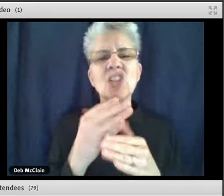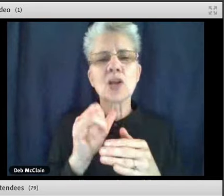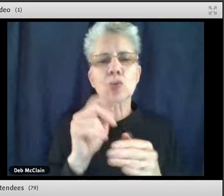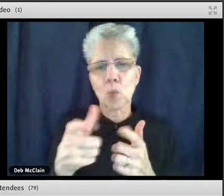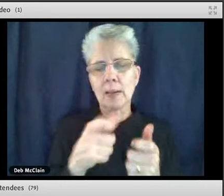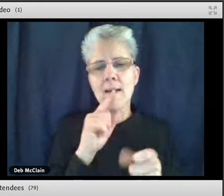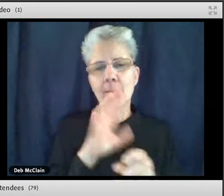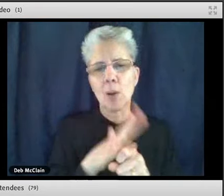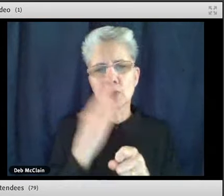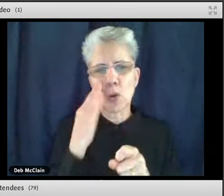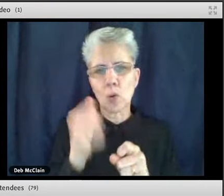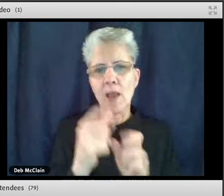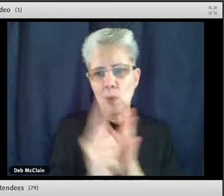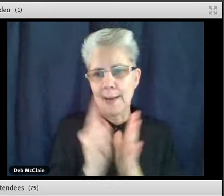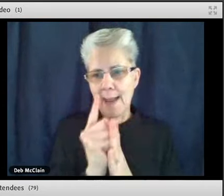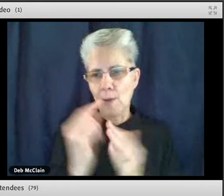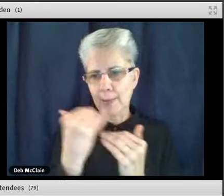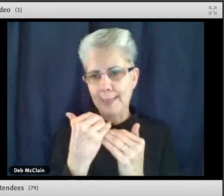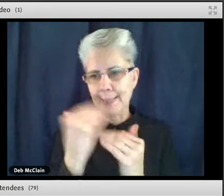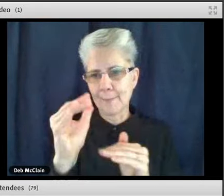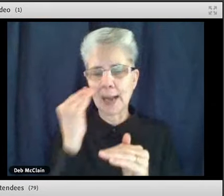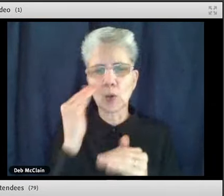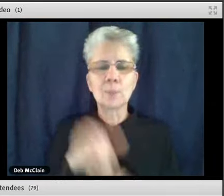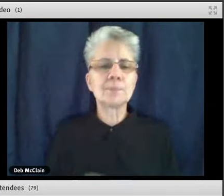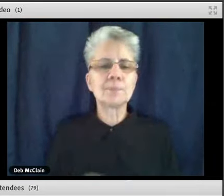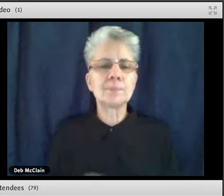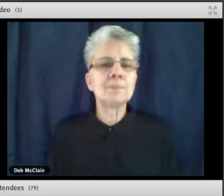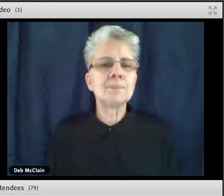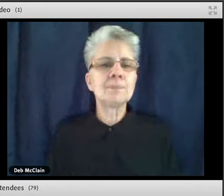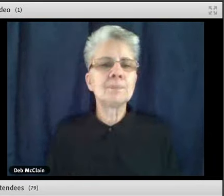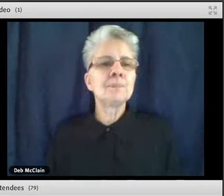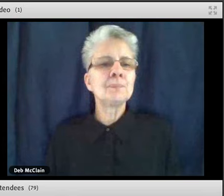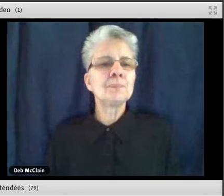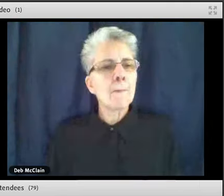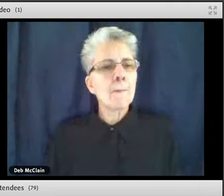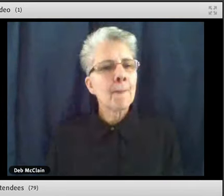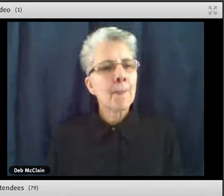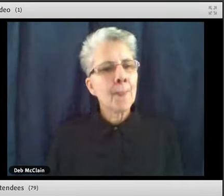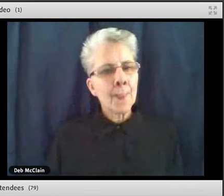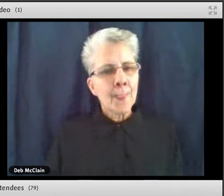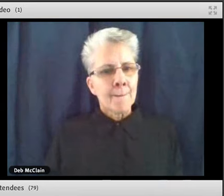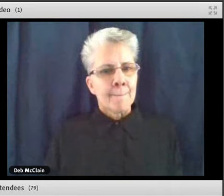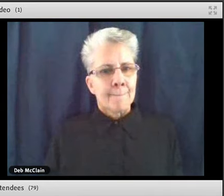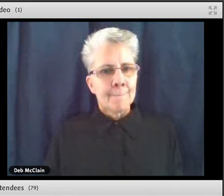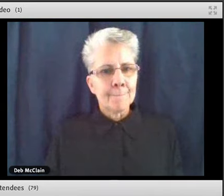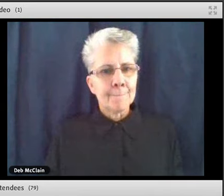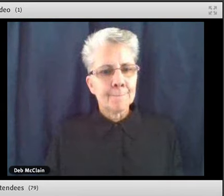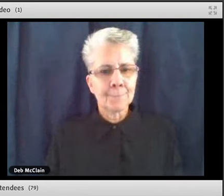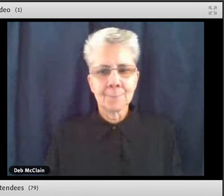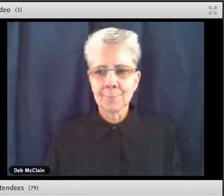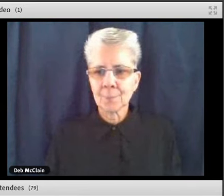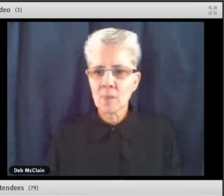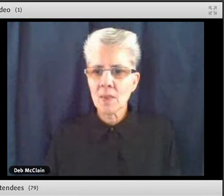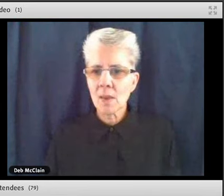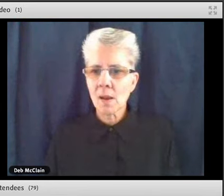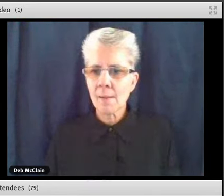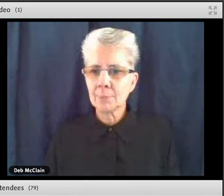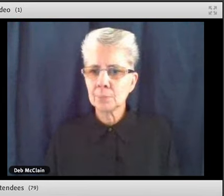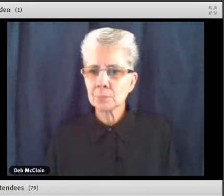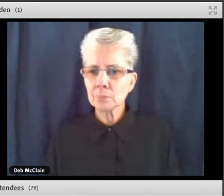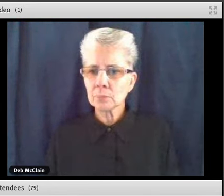which is the University of Central Florida. And it's just very simple. You just take what you have and just kind